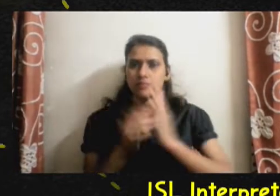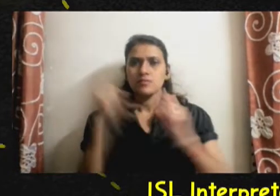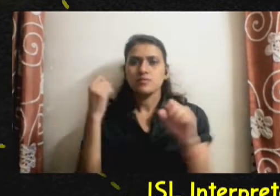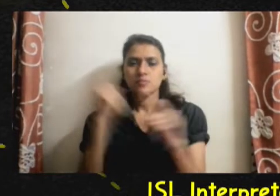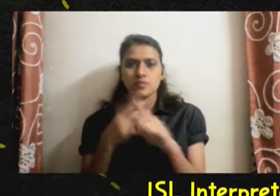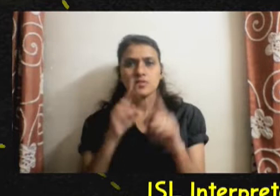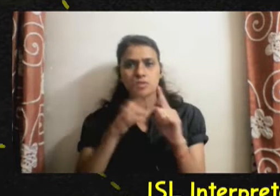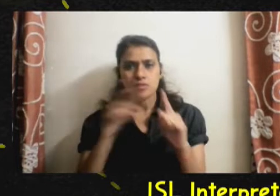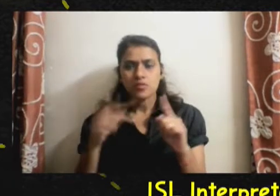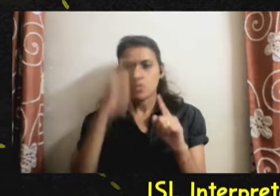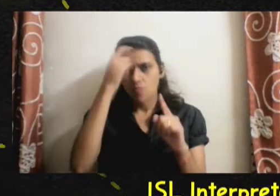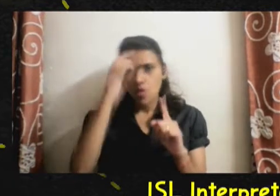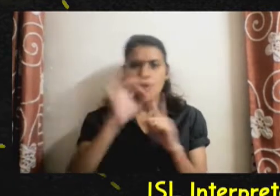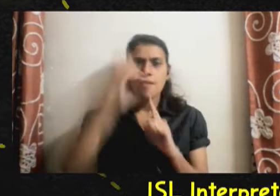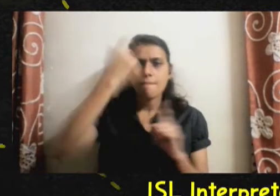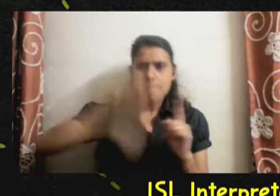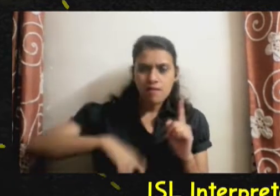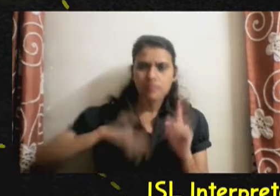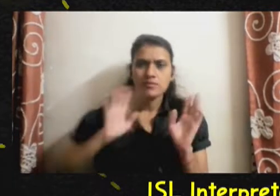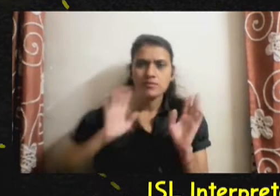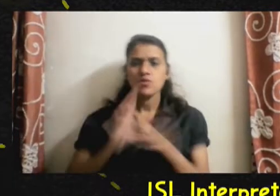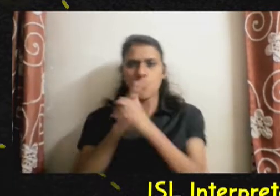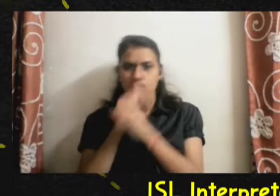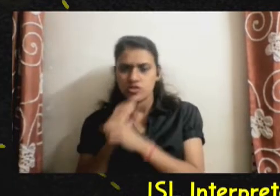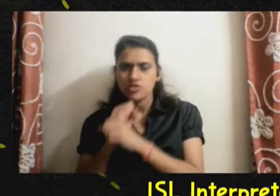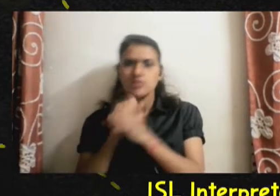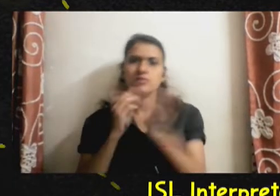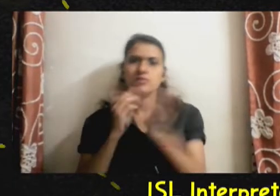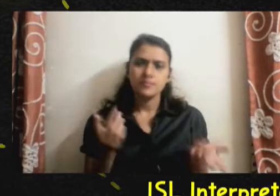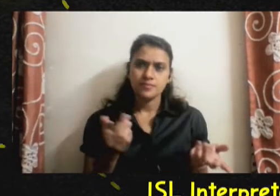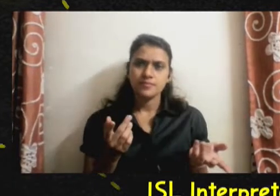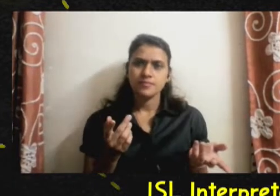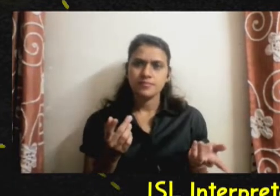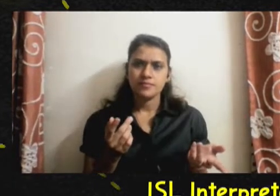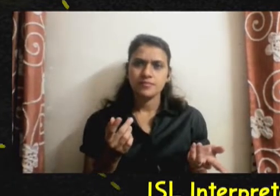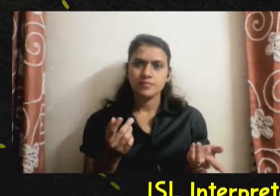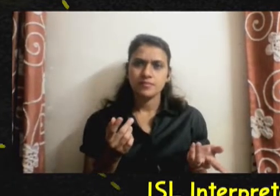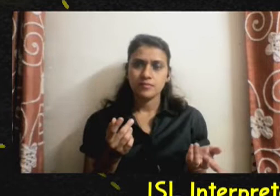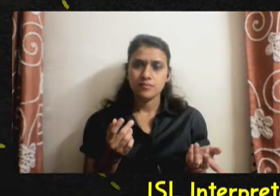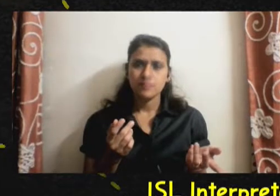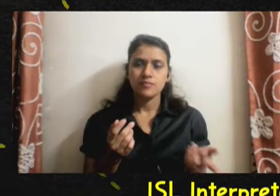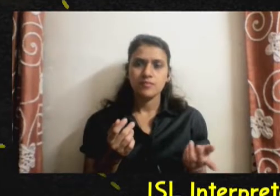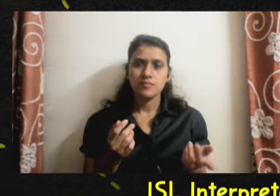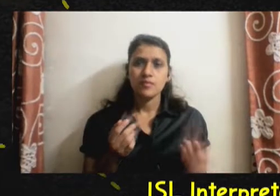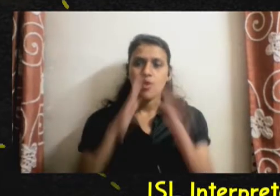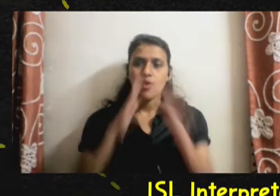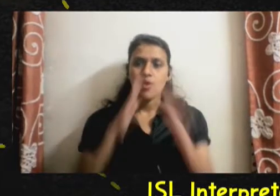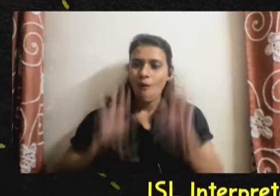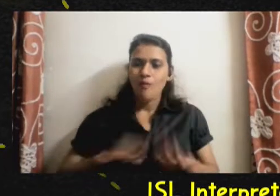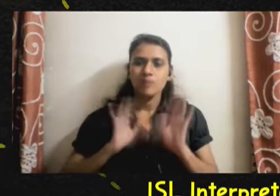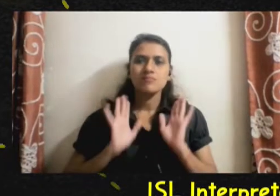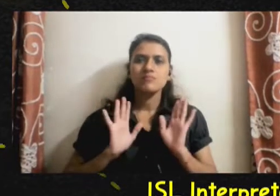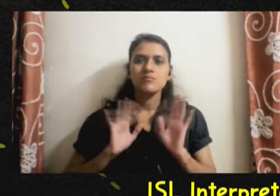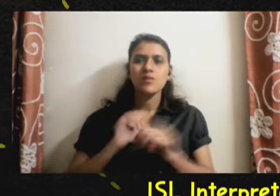sure, issues of privacy, confidentiality, and privacy were foremost, right? And I think